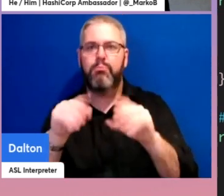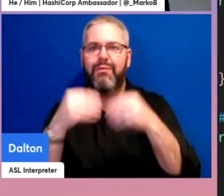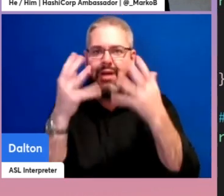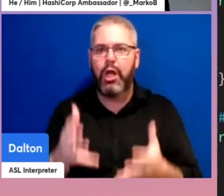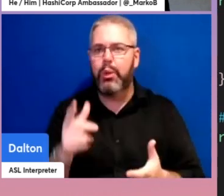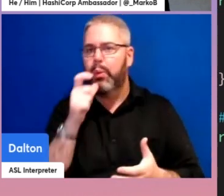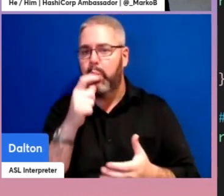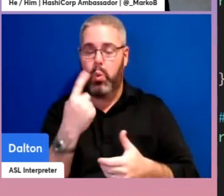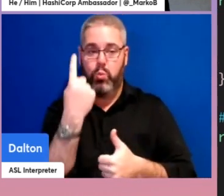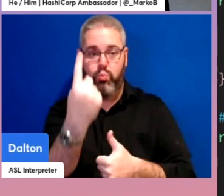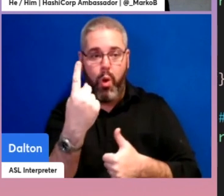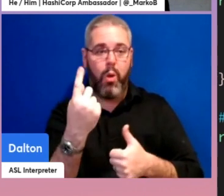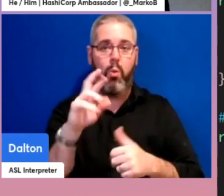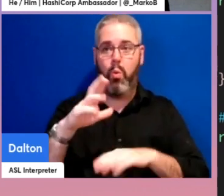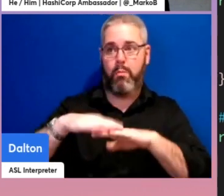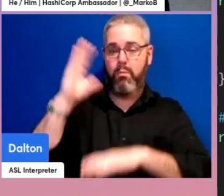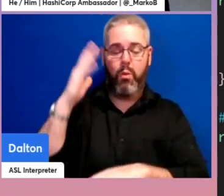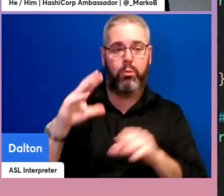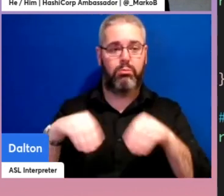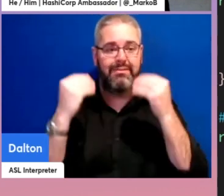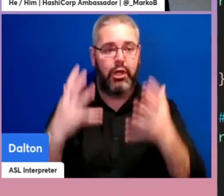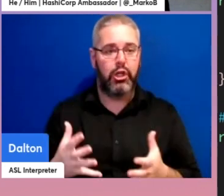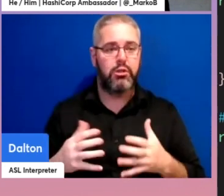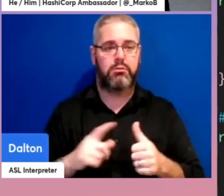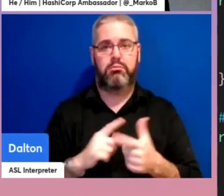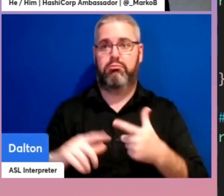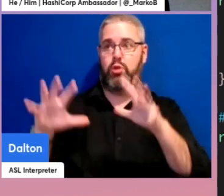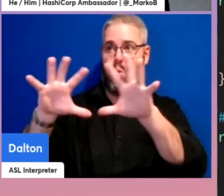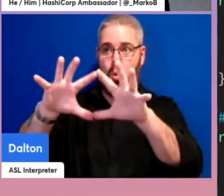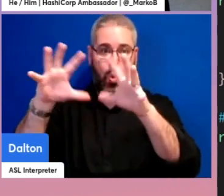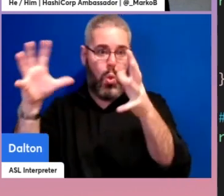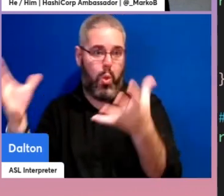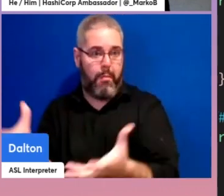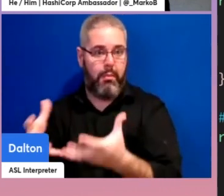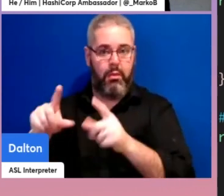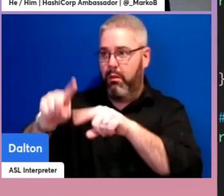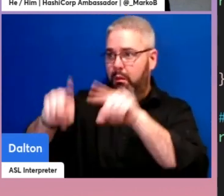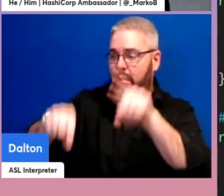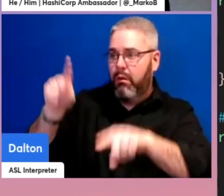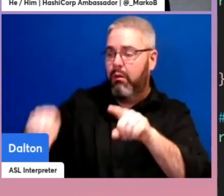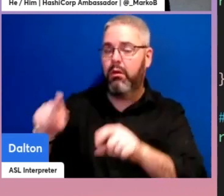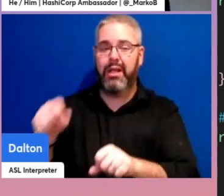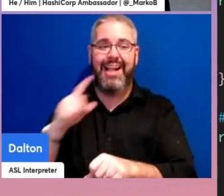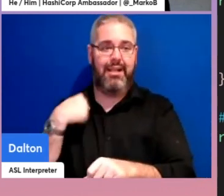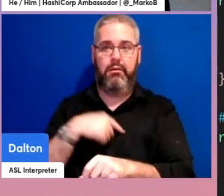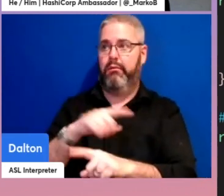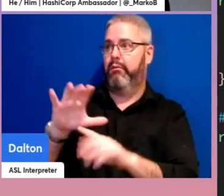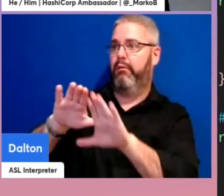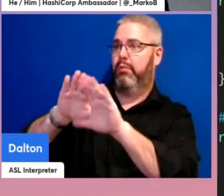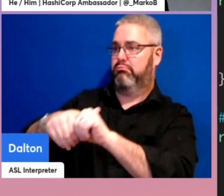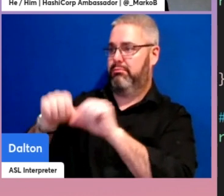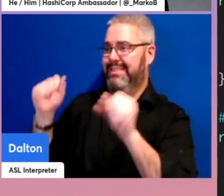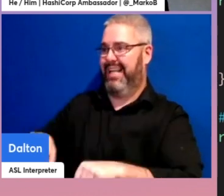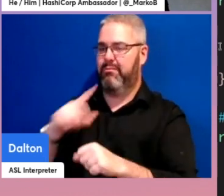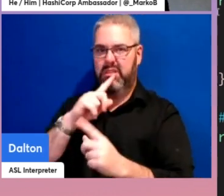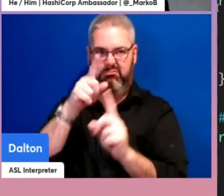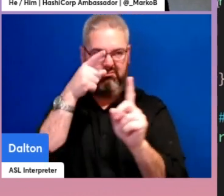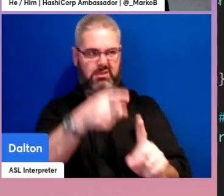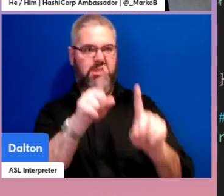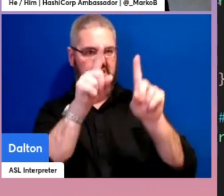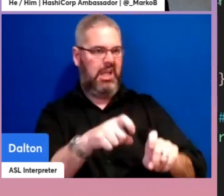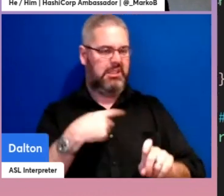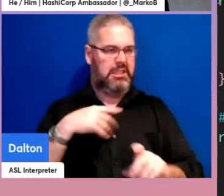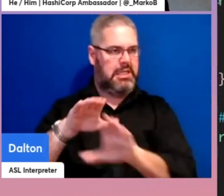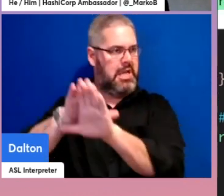or multiple providers. We can define global variables, which can be overridden in a specific test as well.